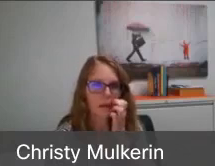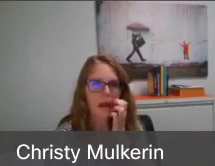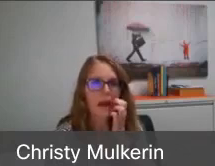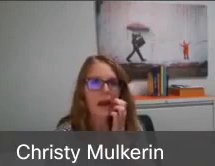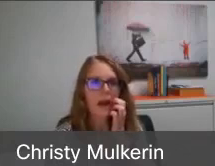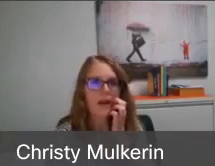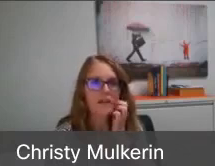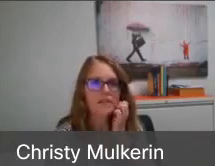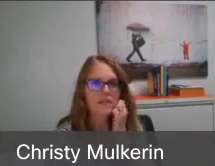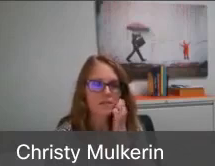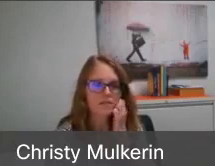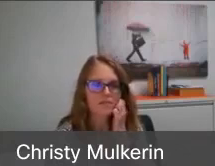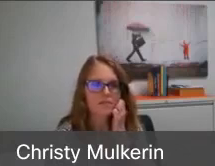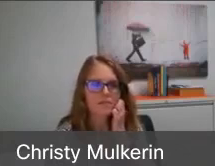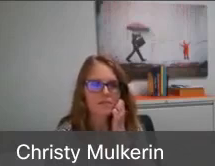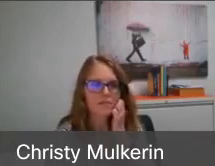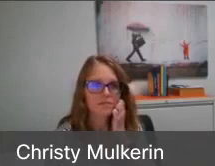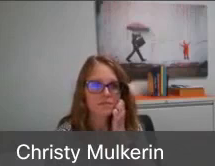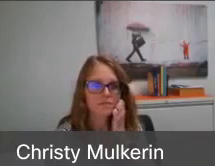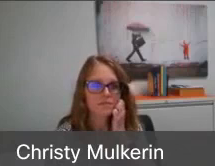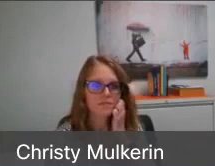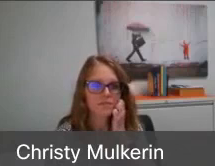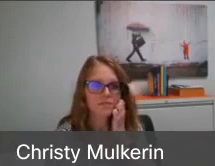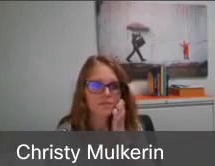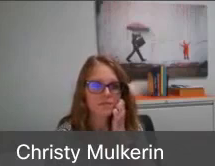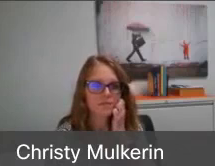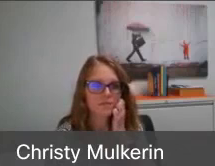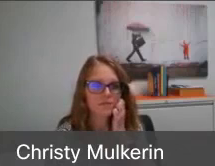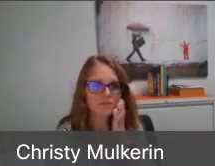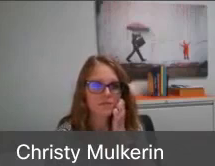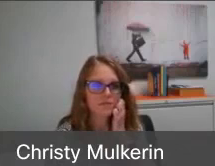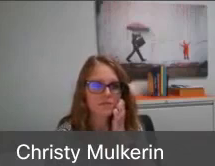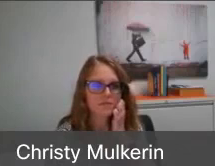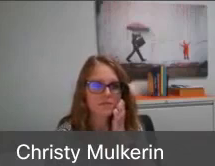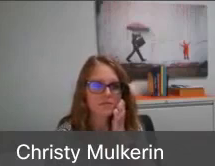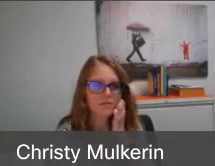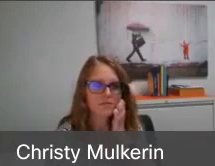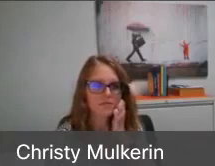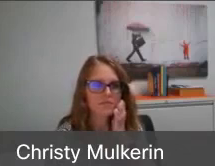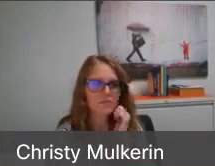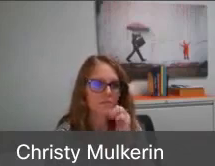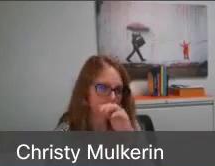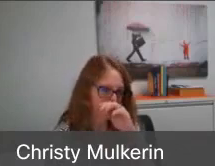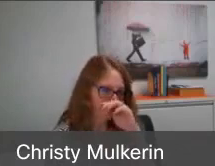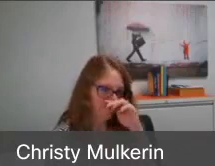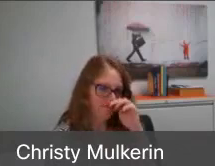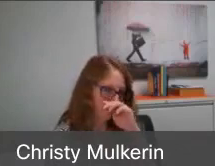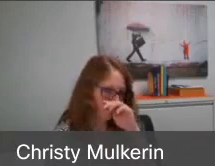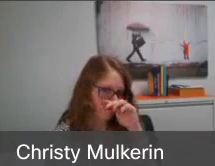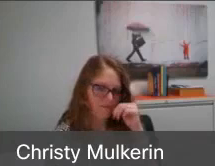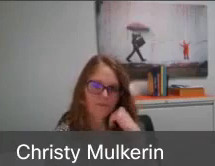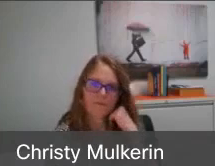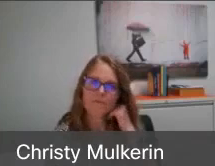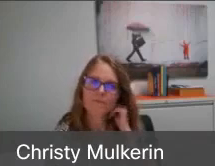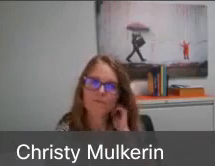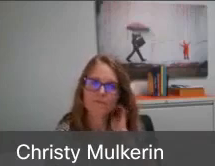structure. They're working on safety. And so we wanted to cause the least amount of disruption for them. And so we identified